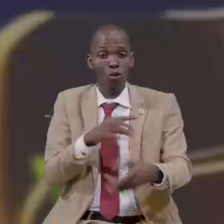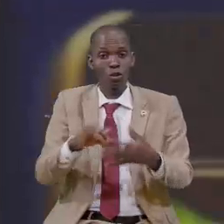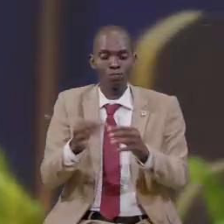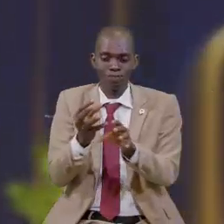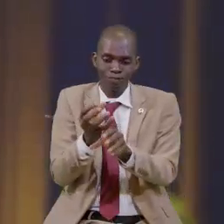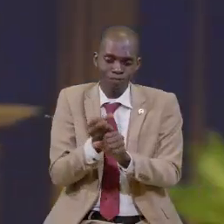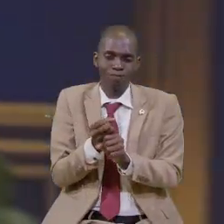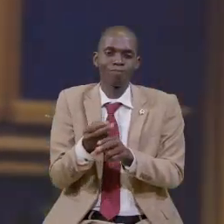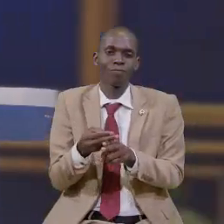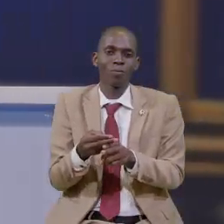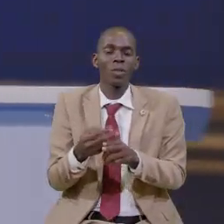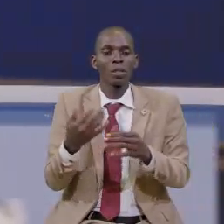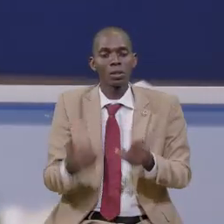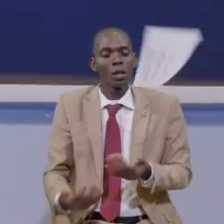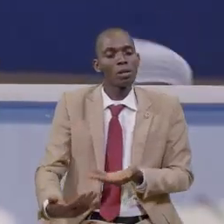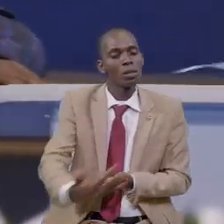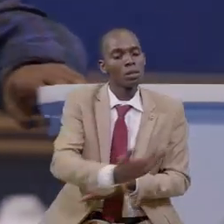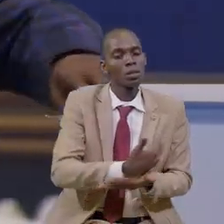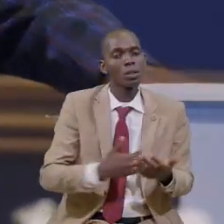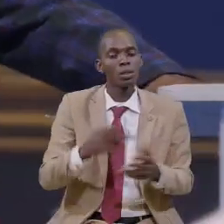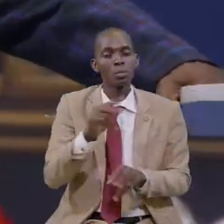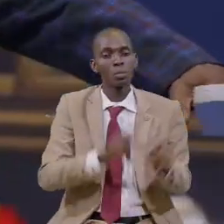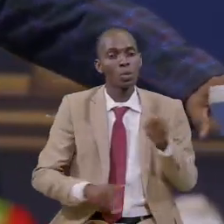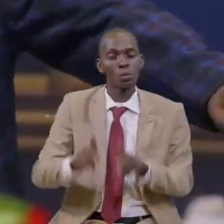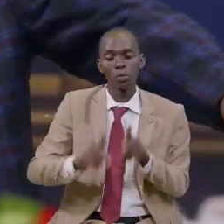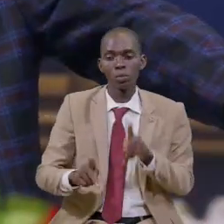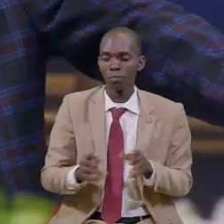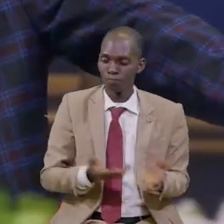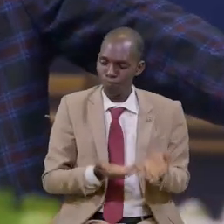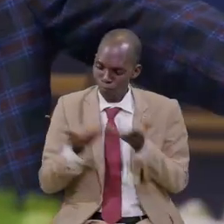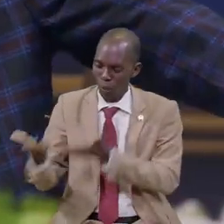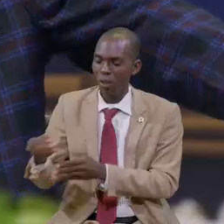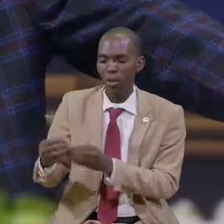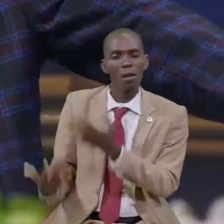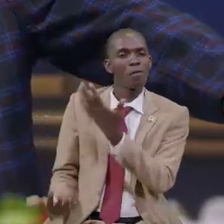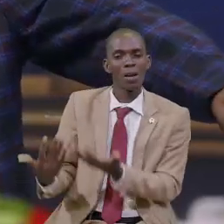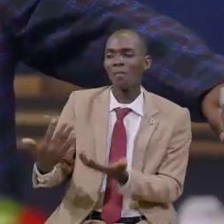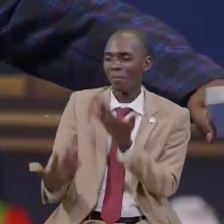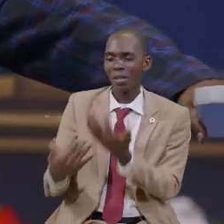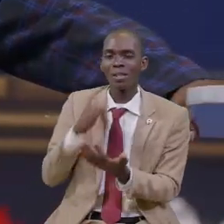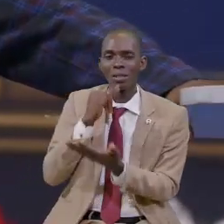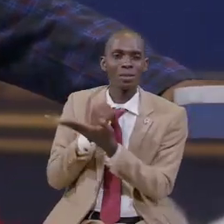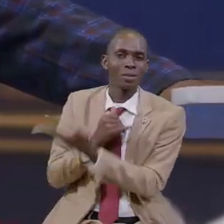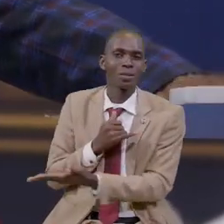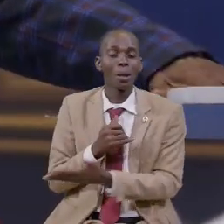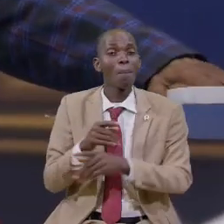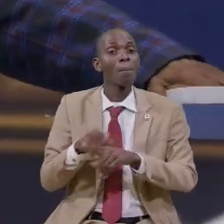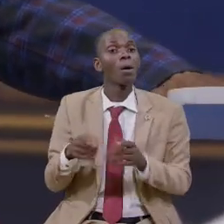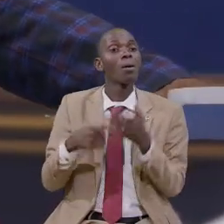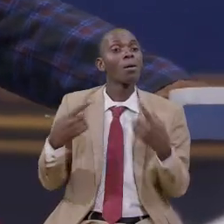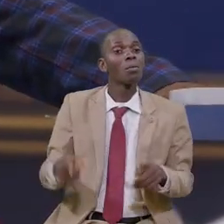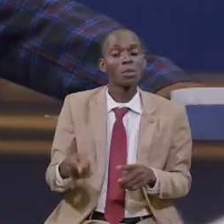them into the fire. They had their fire. They had their furnace, but they came out of that